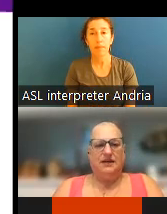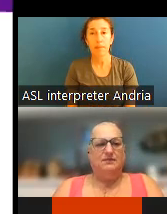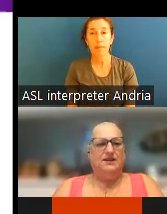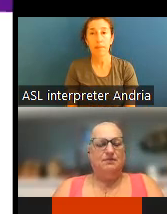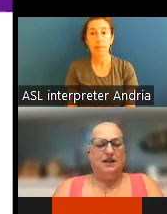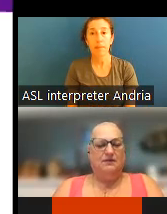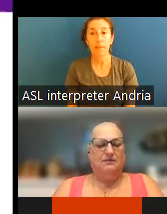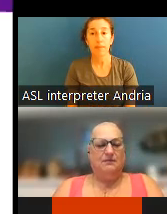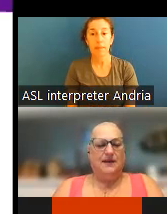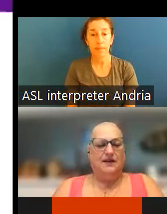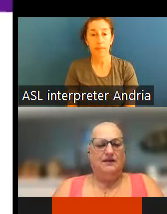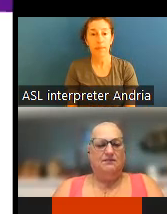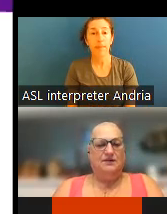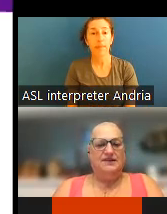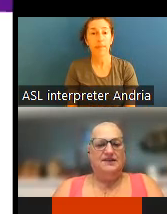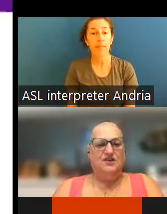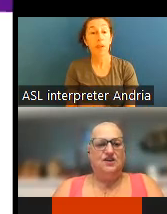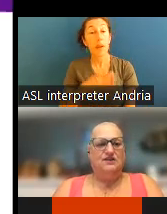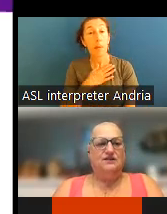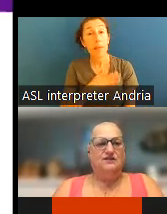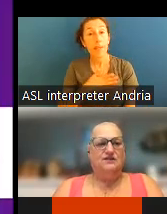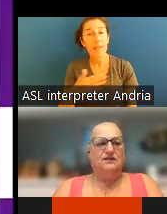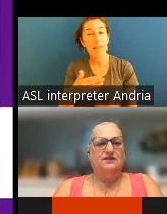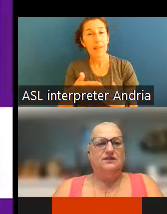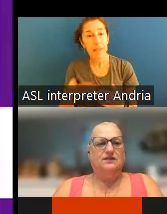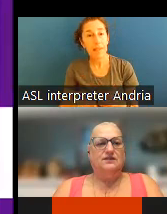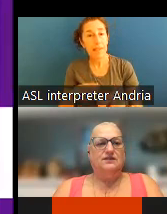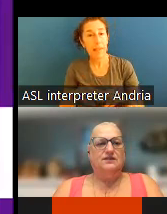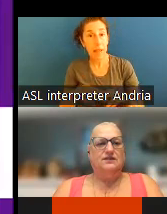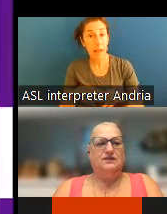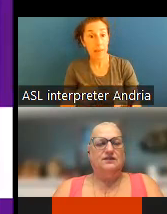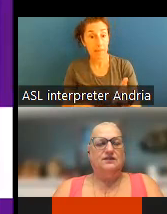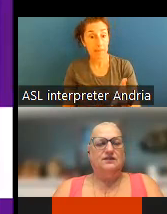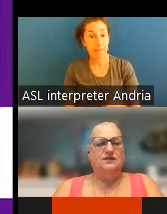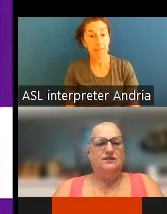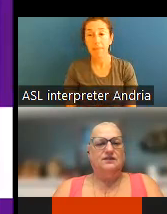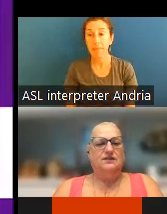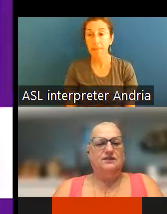Do you need me to pull up the presentation?